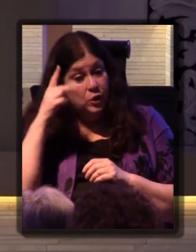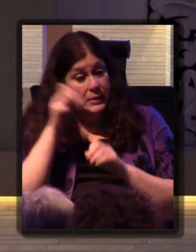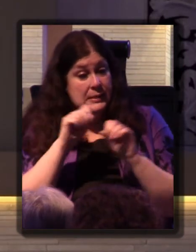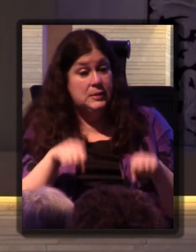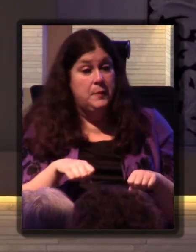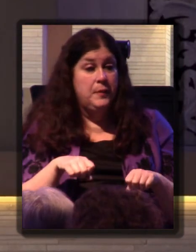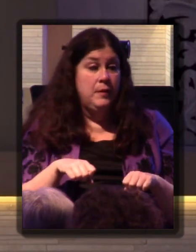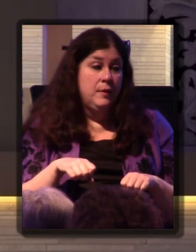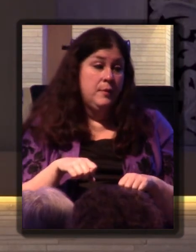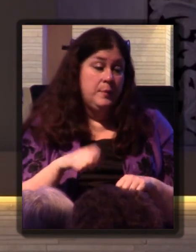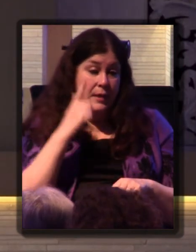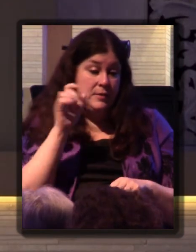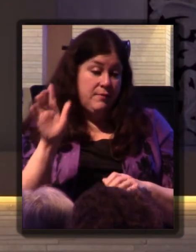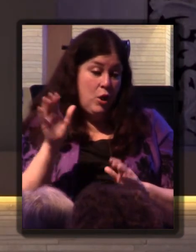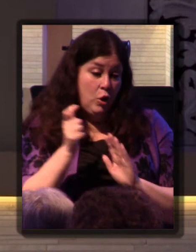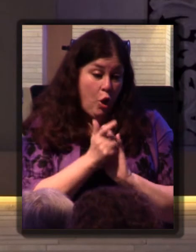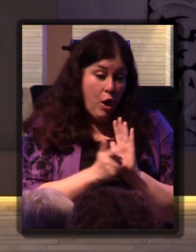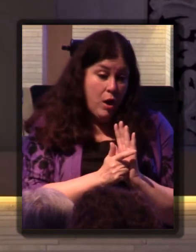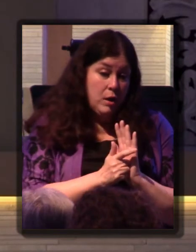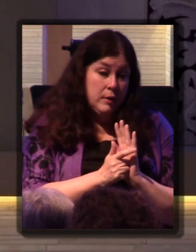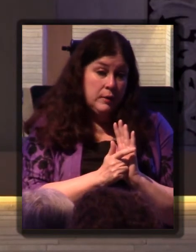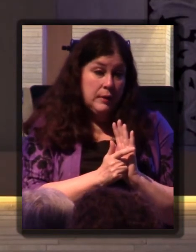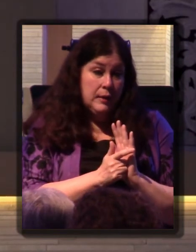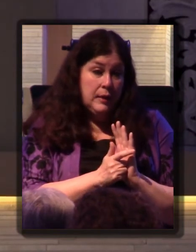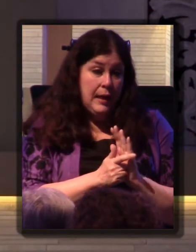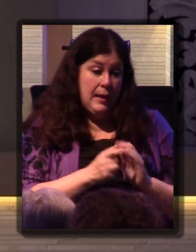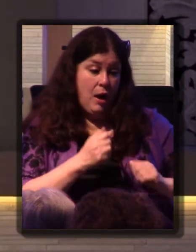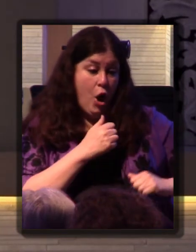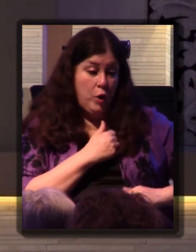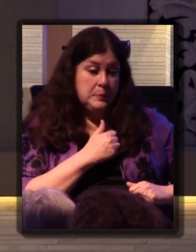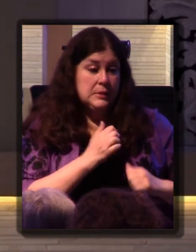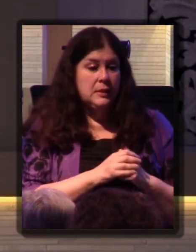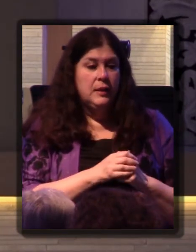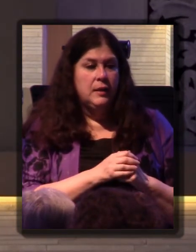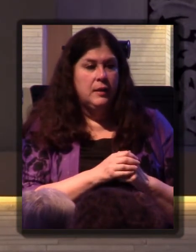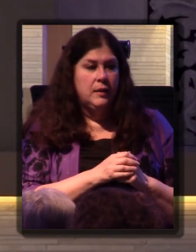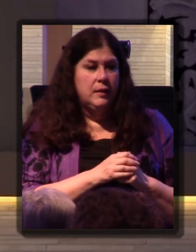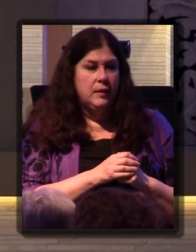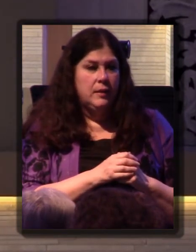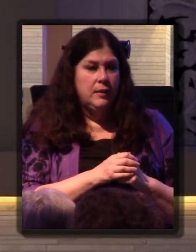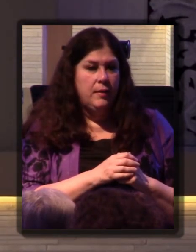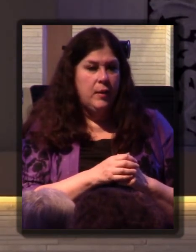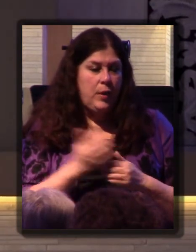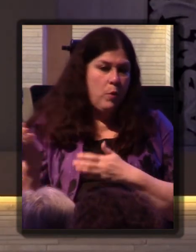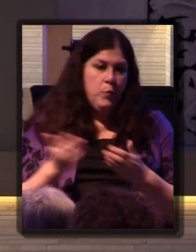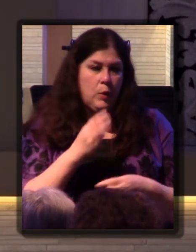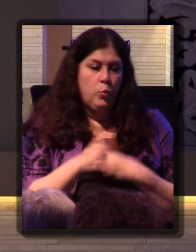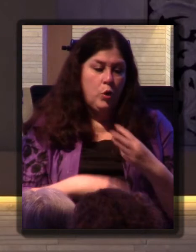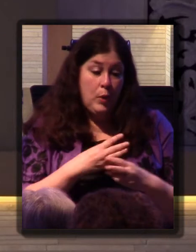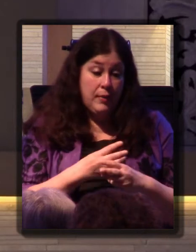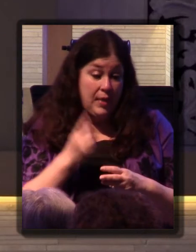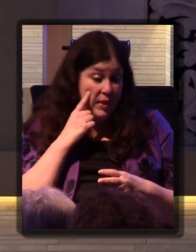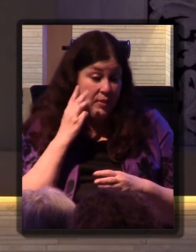by the force of law, its own law, and the force of arms in some cases, is going to